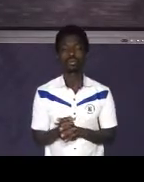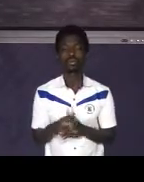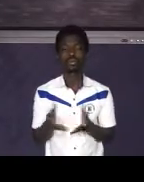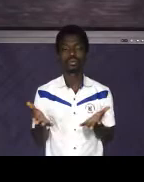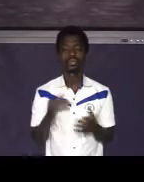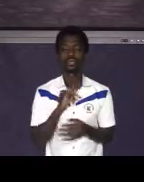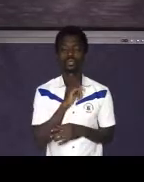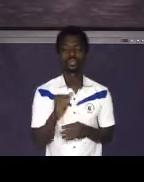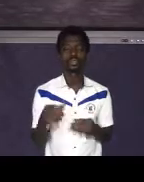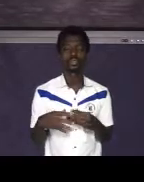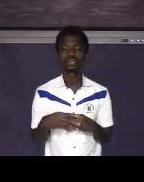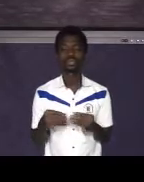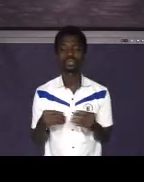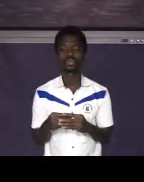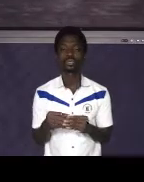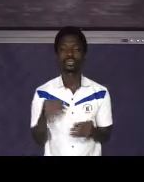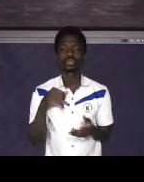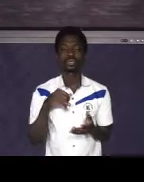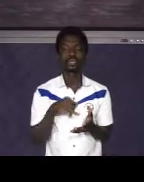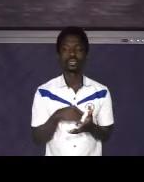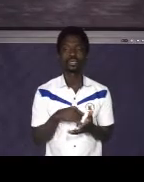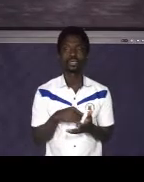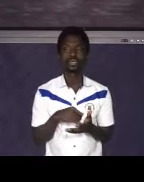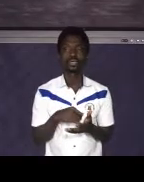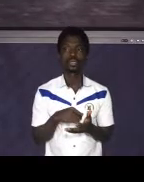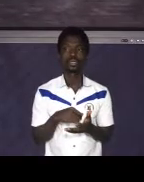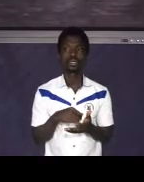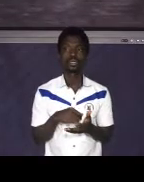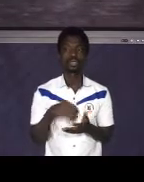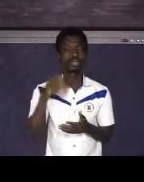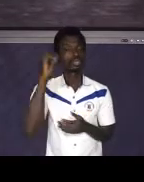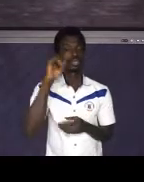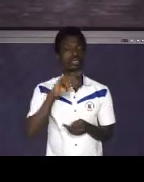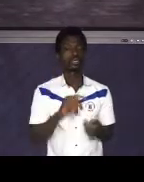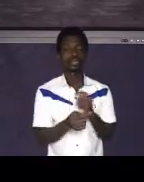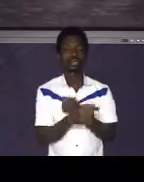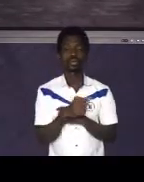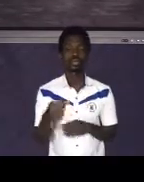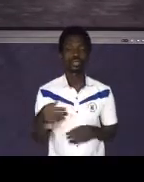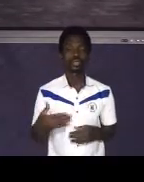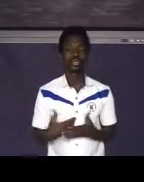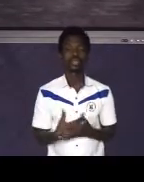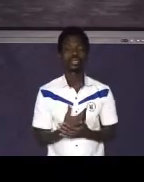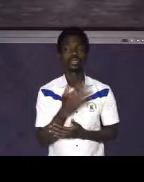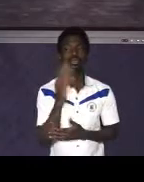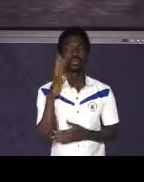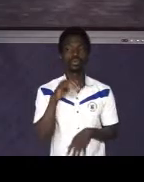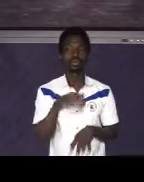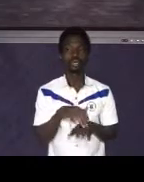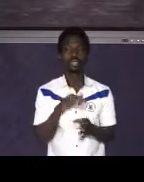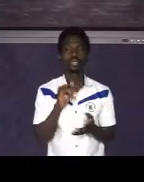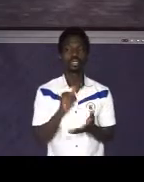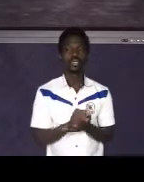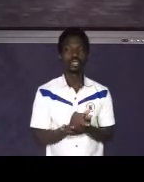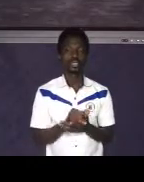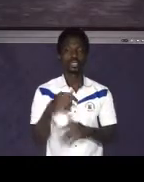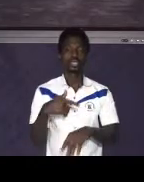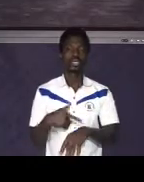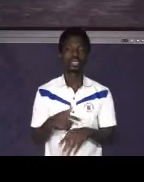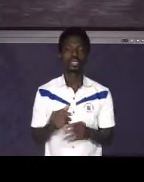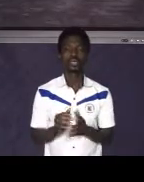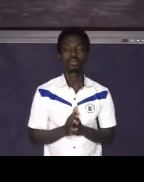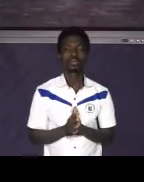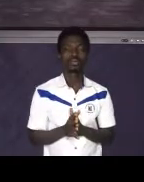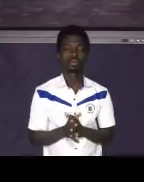Here is a sentence. It turned a new leaf at that period of time. It turned a new leaf